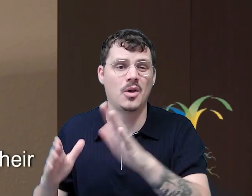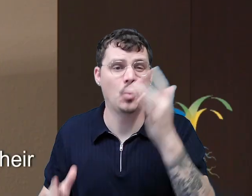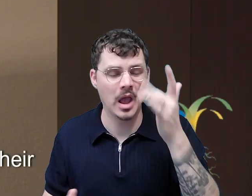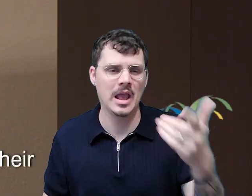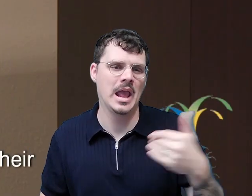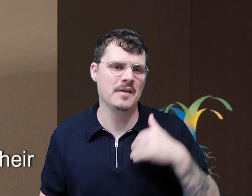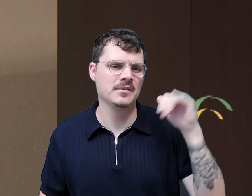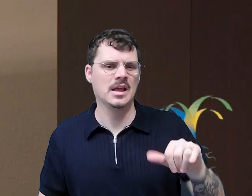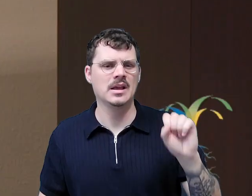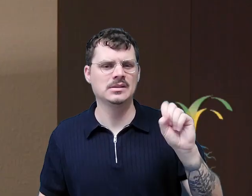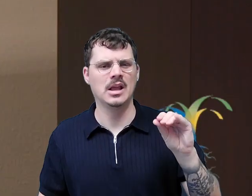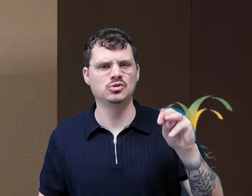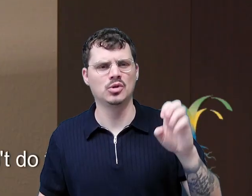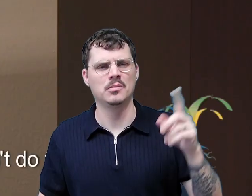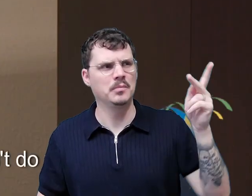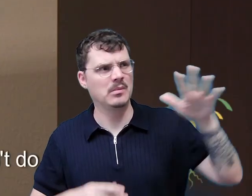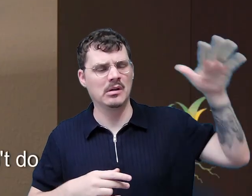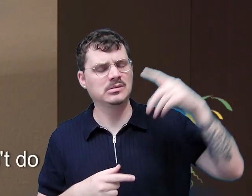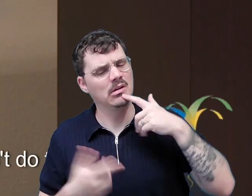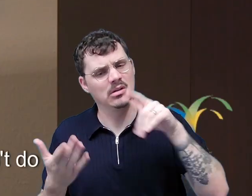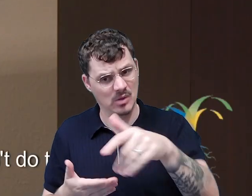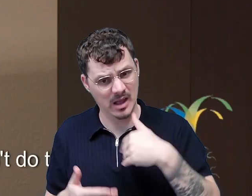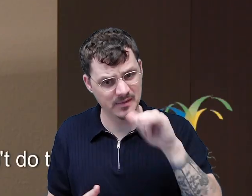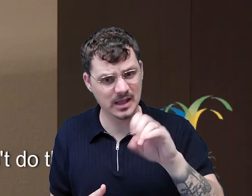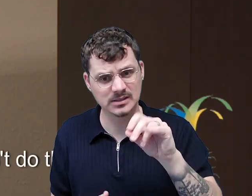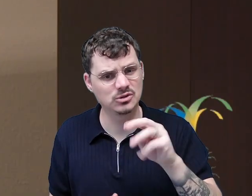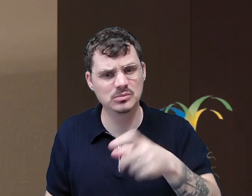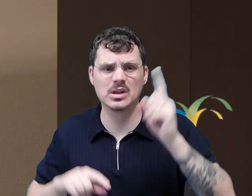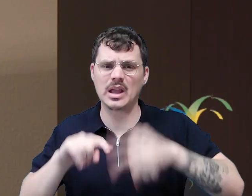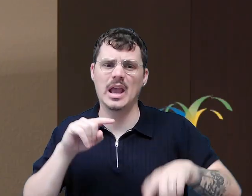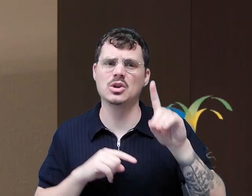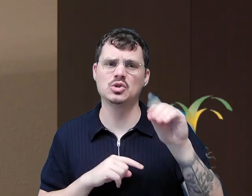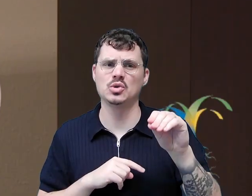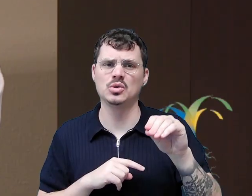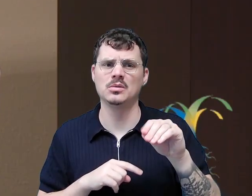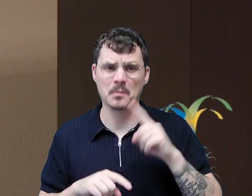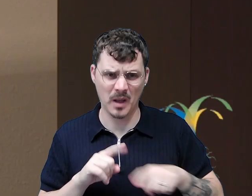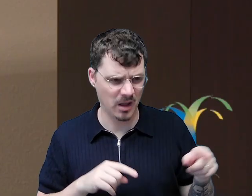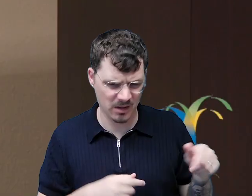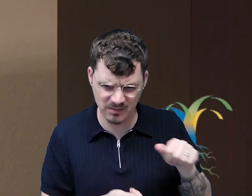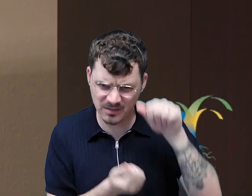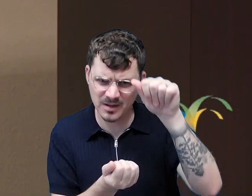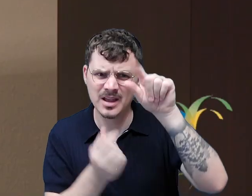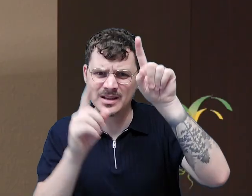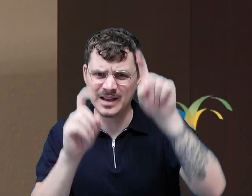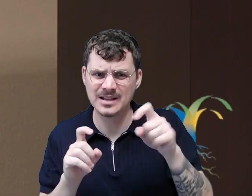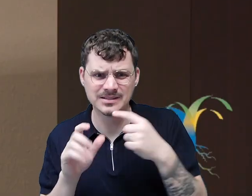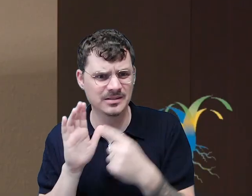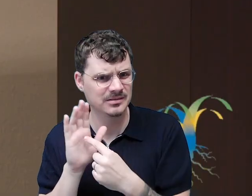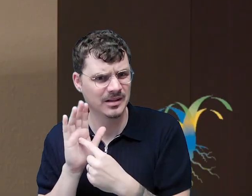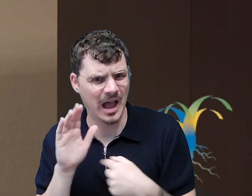not be allowed because of their syndrome. Well, people with your syndrome can't do that. Well, on the test I